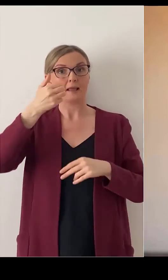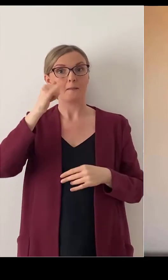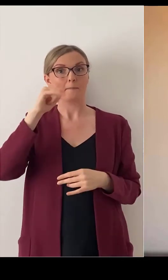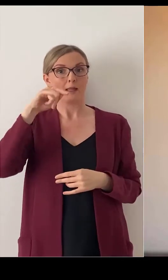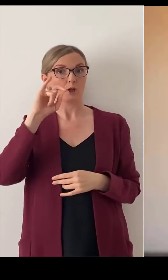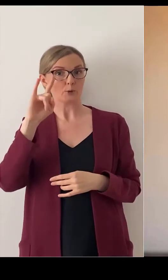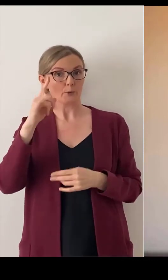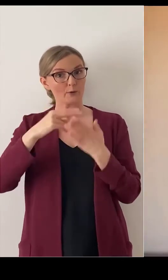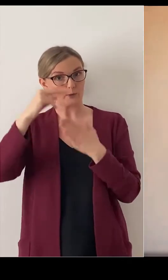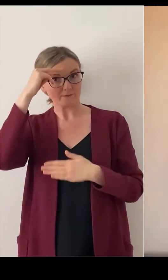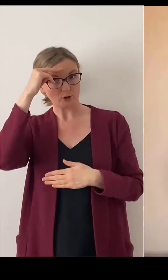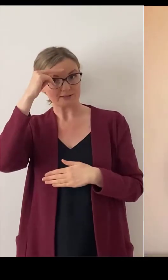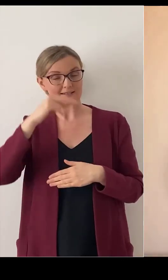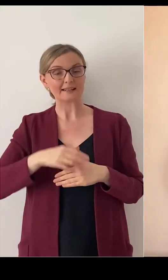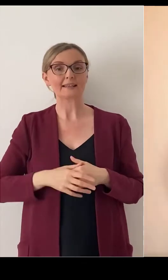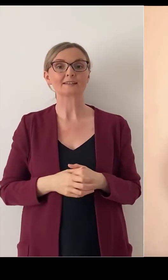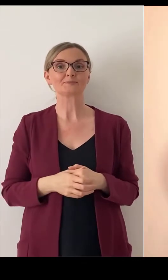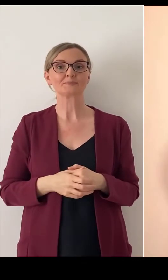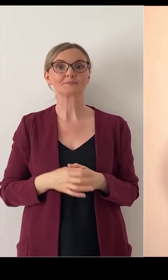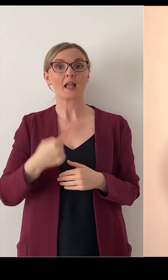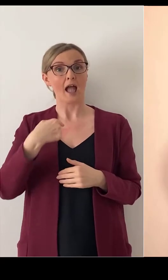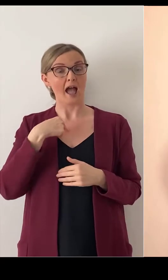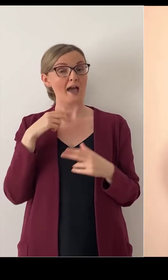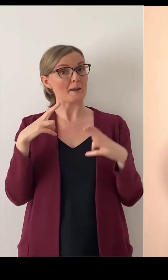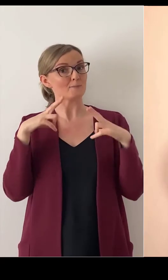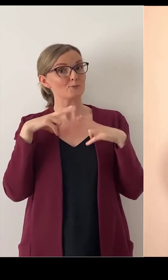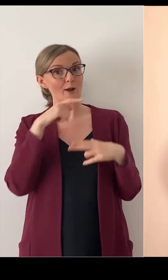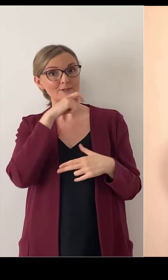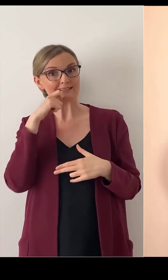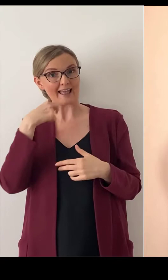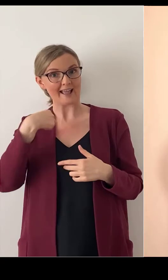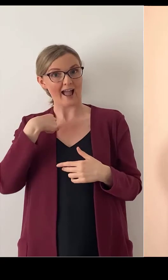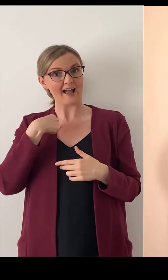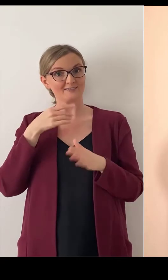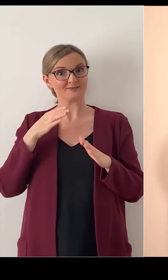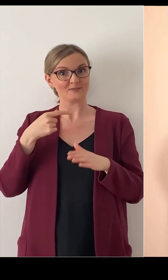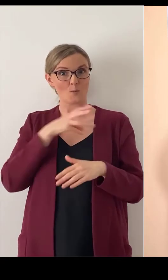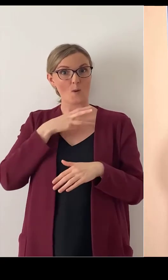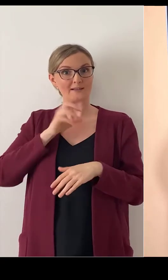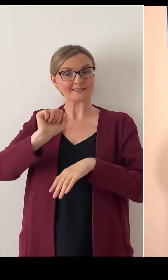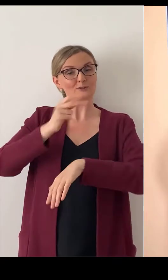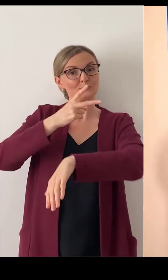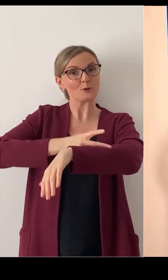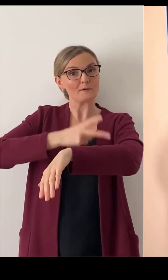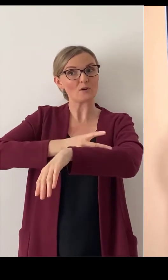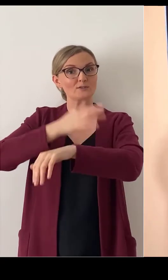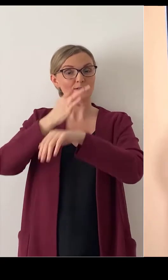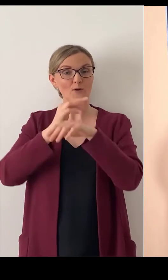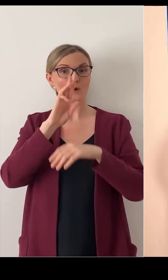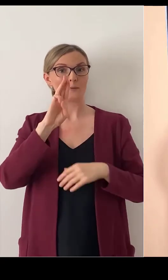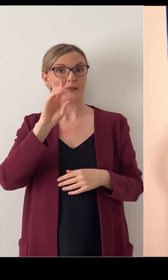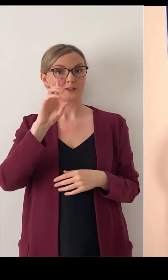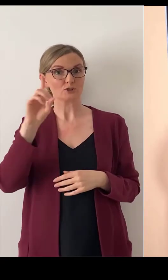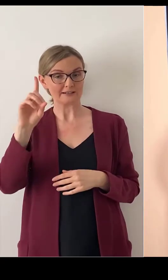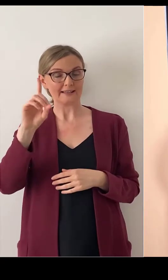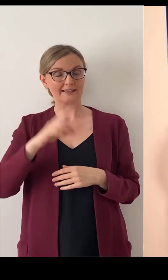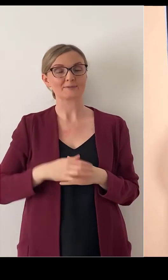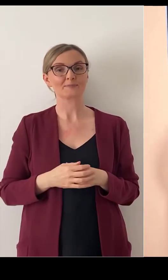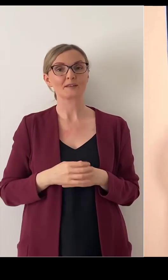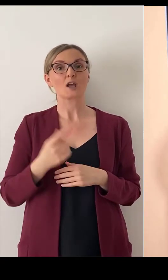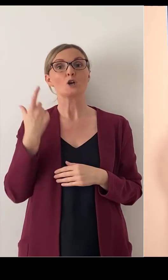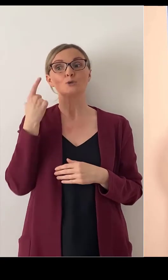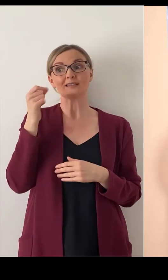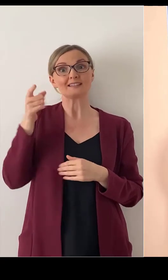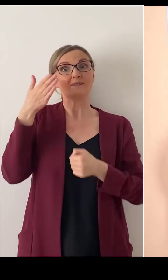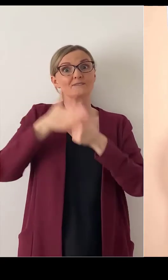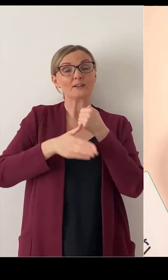University, and I'm proud to say that I was his supervisor, and since then he has been